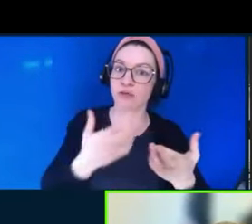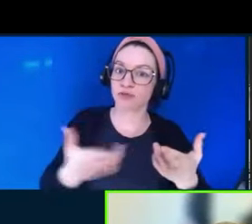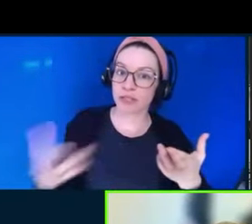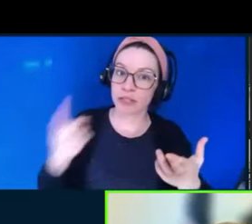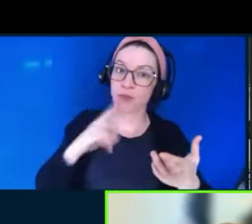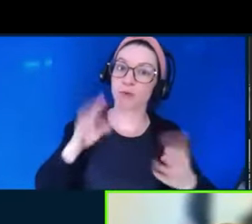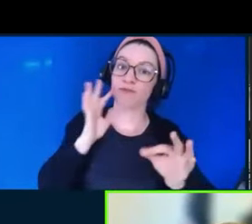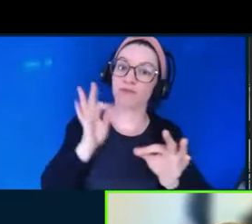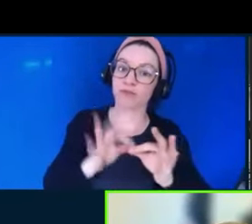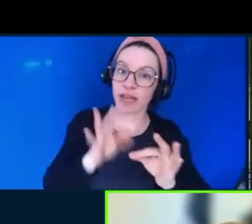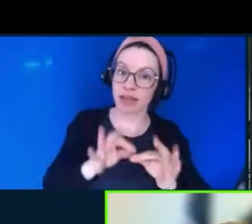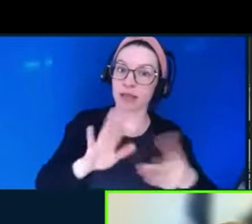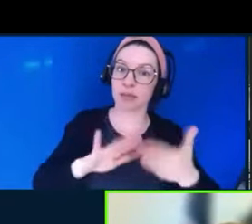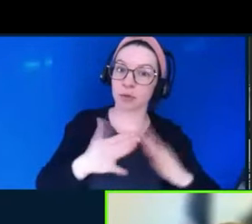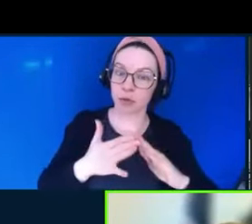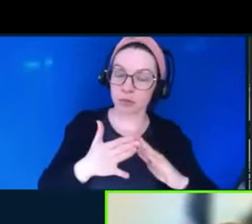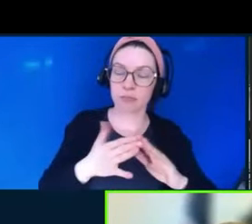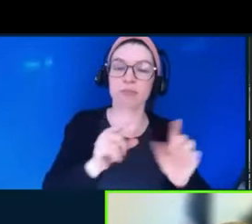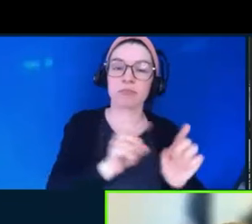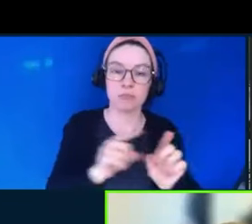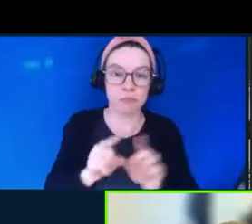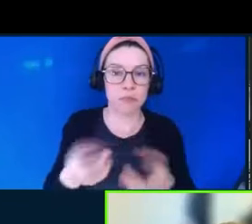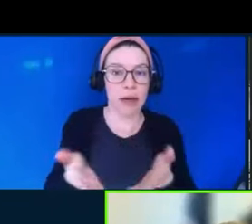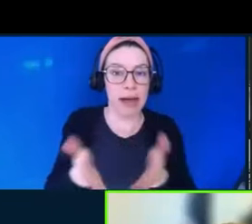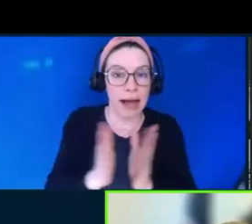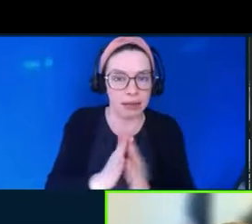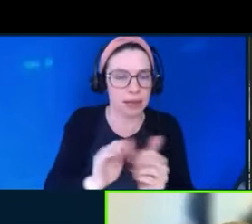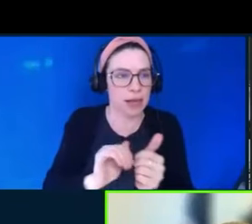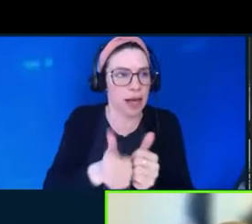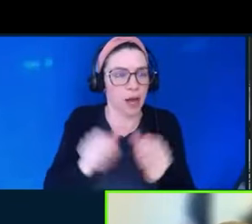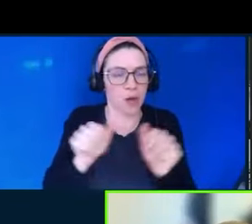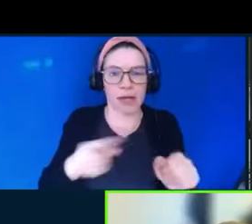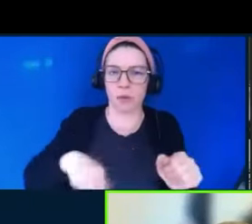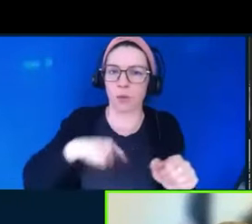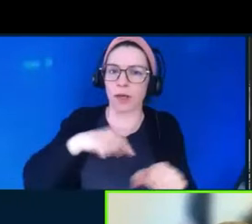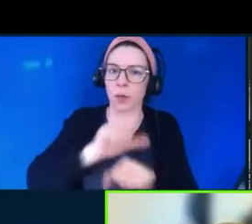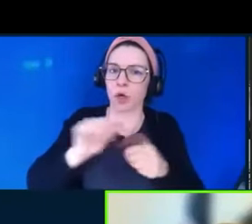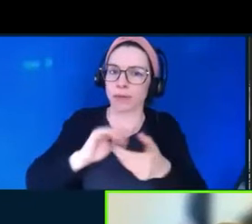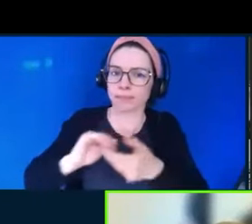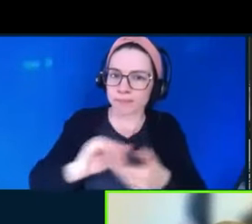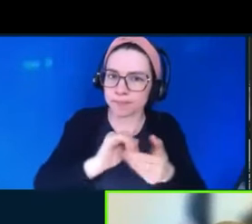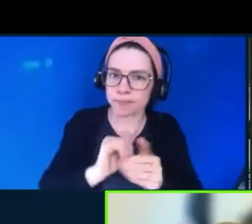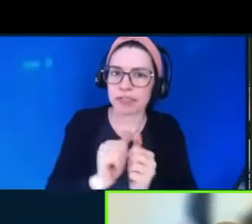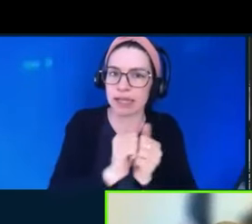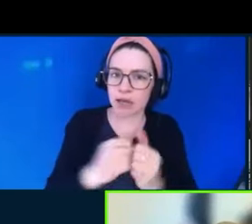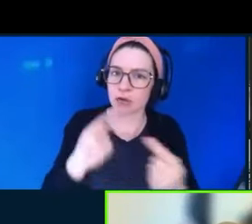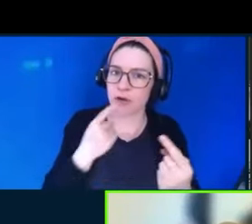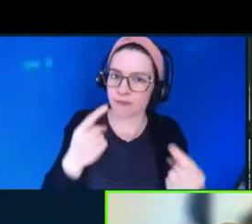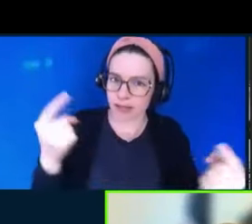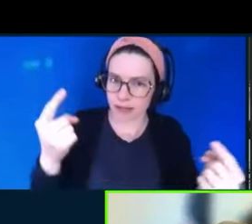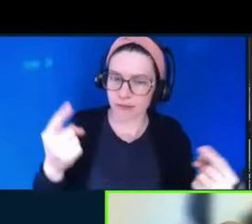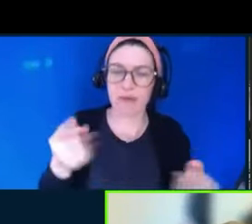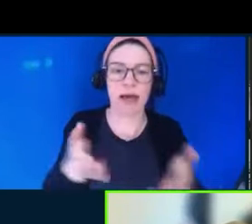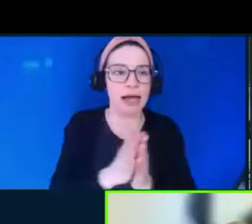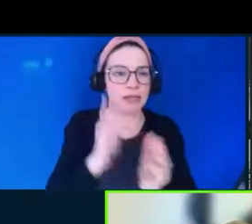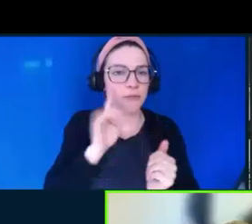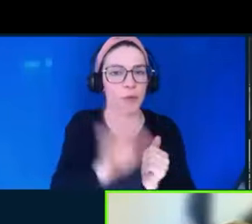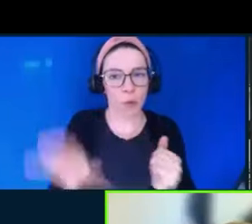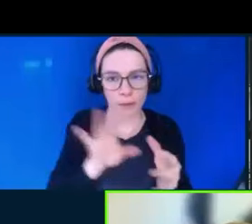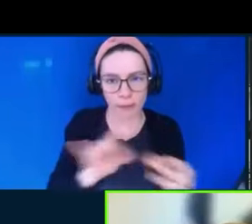faith communities, but we're also asking how we can work together more effectively. We're asking for your comments and